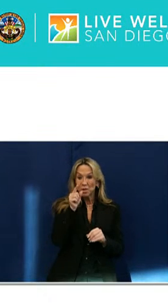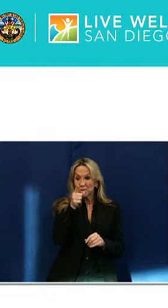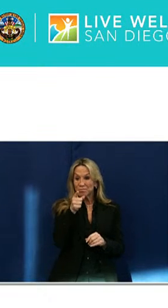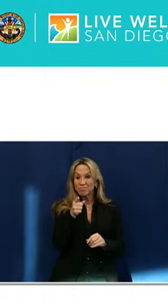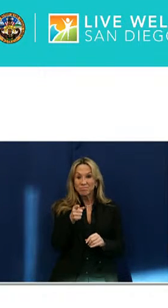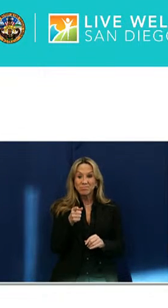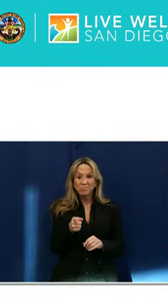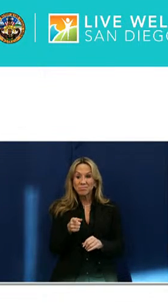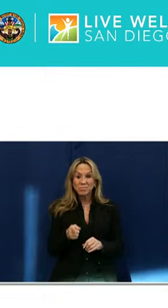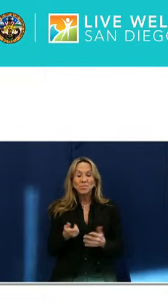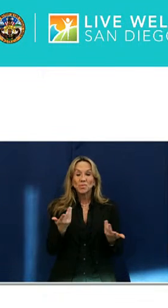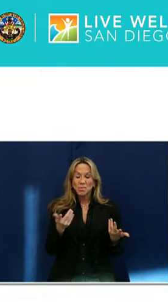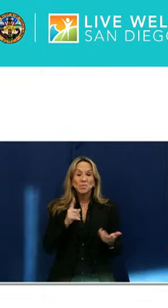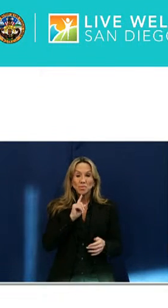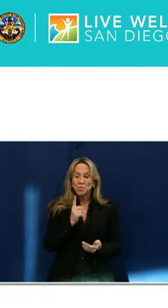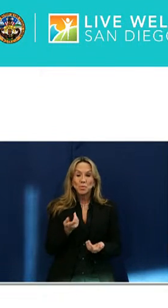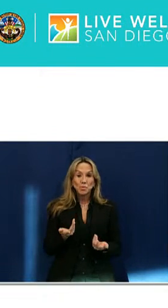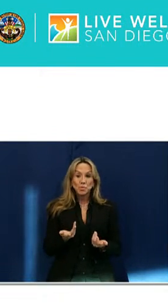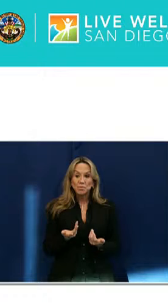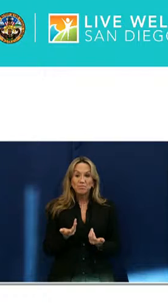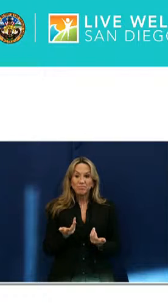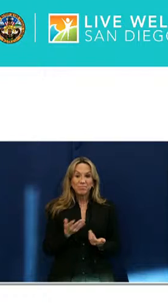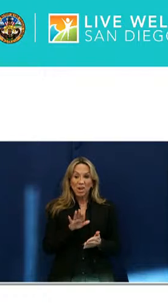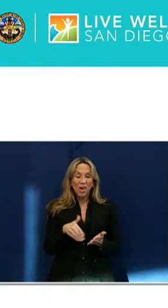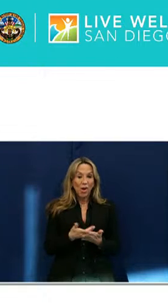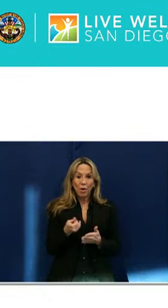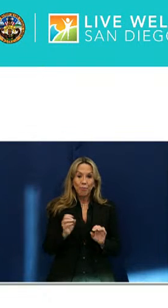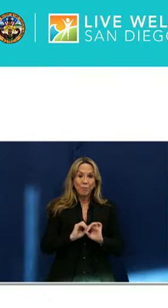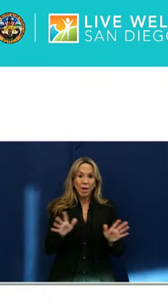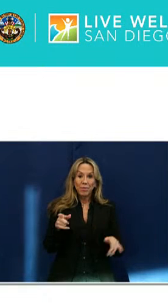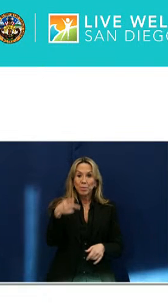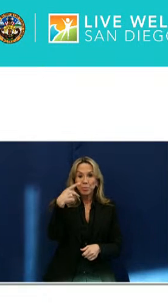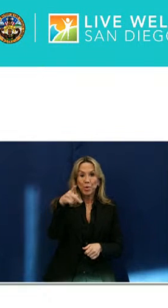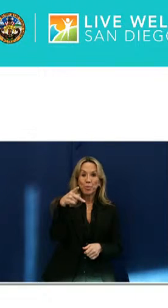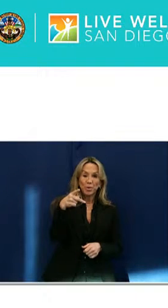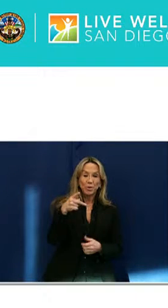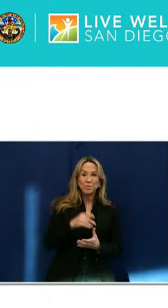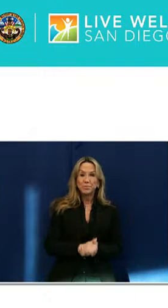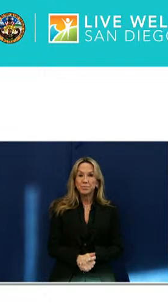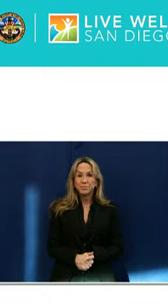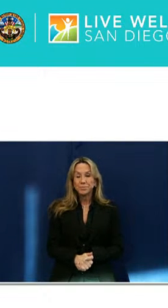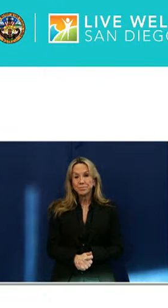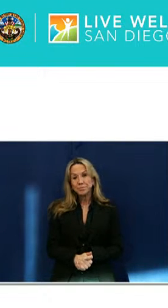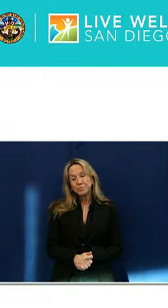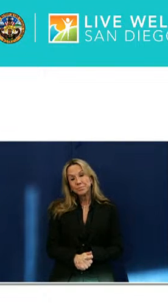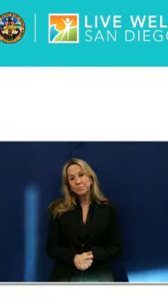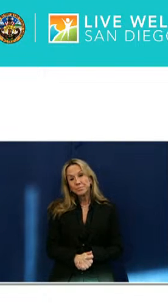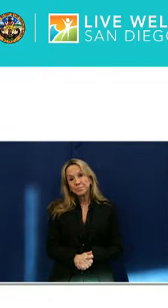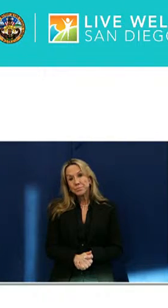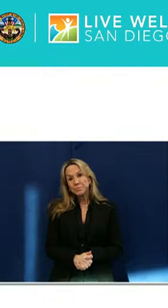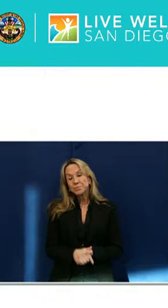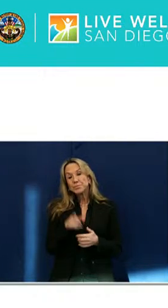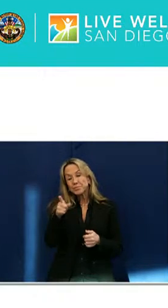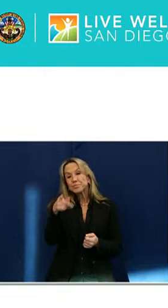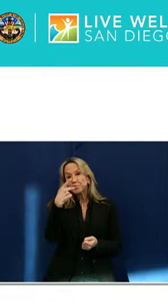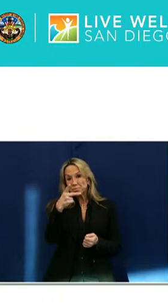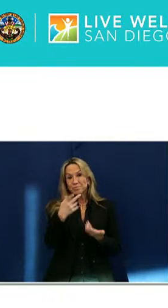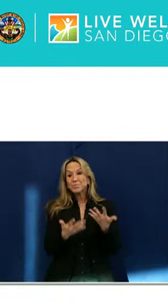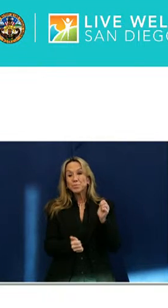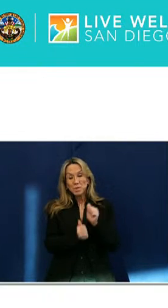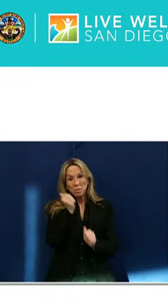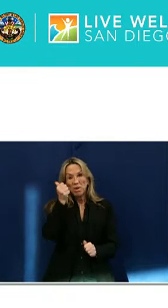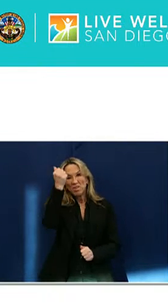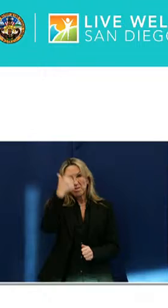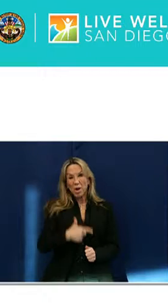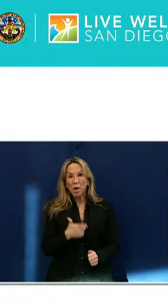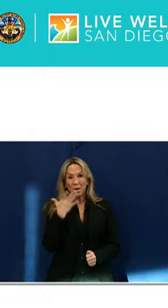us purely in the purple tier. So this is where we are. This is where most of the state